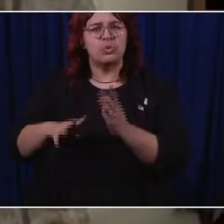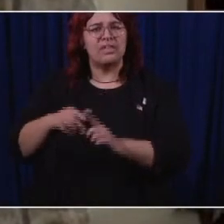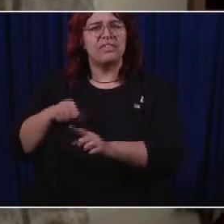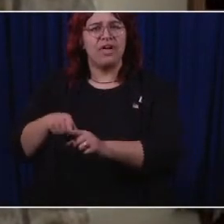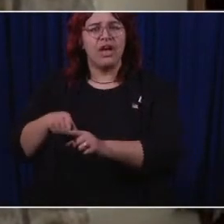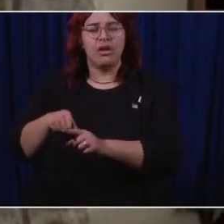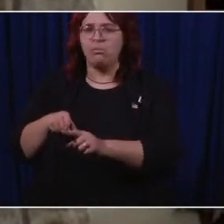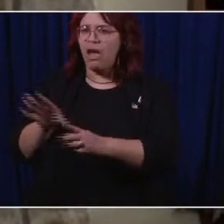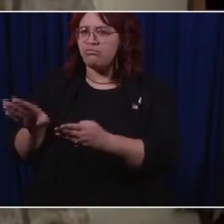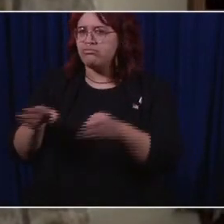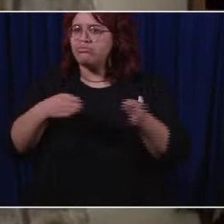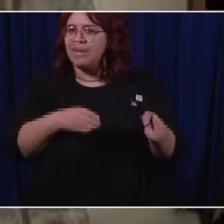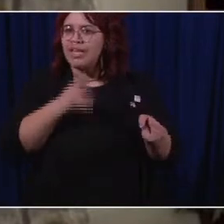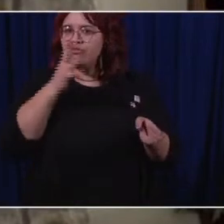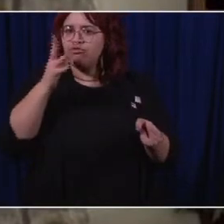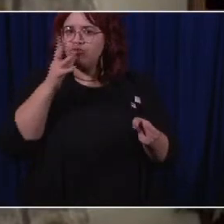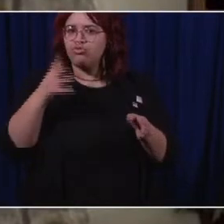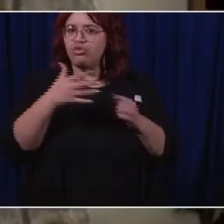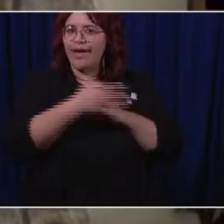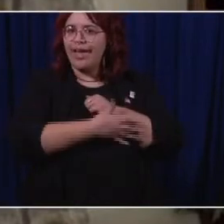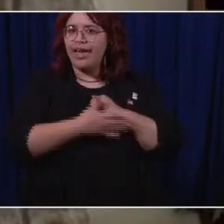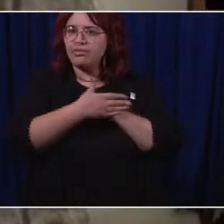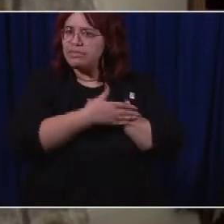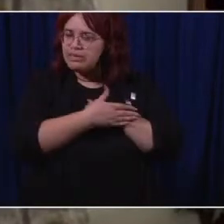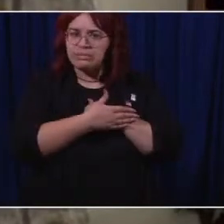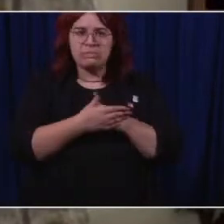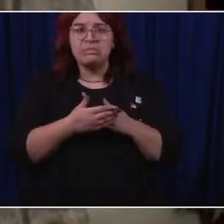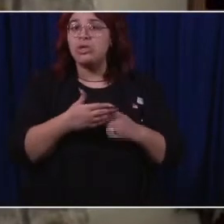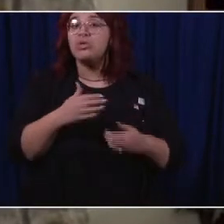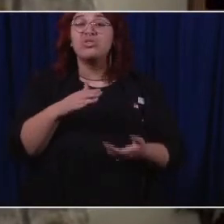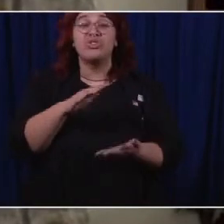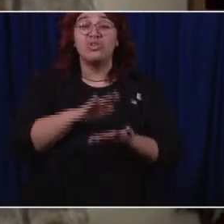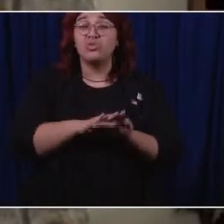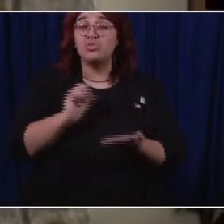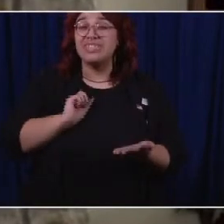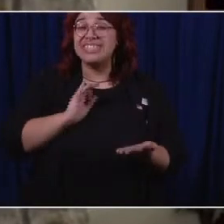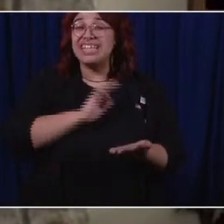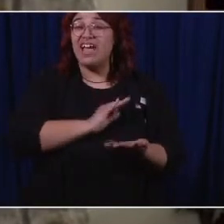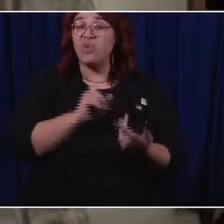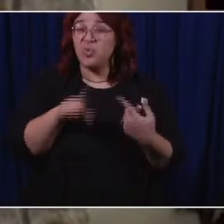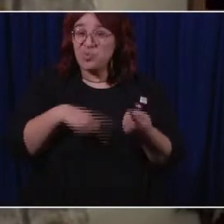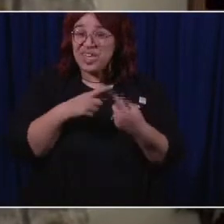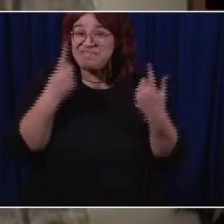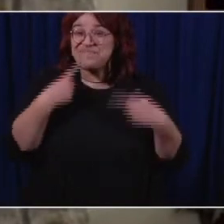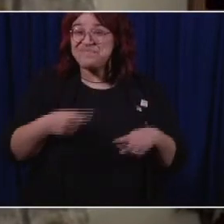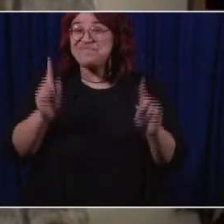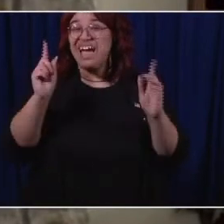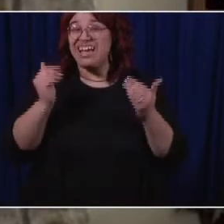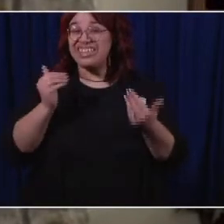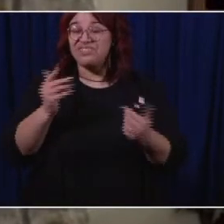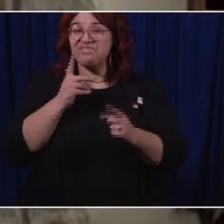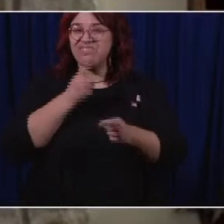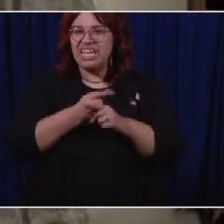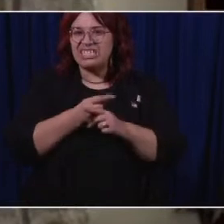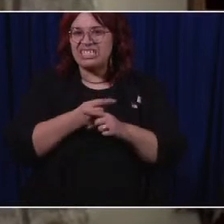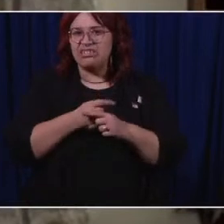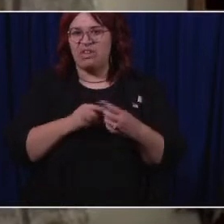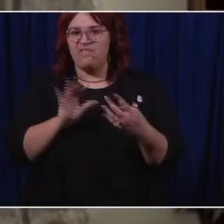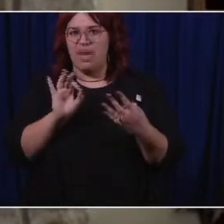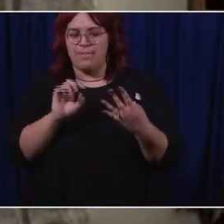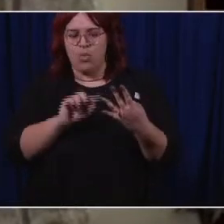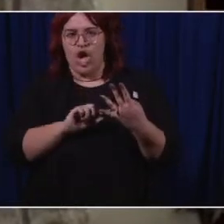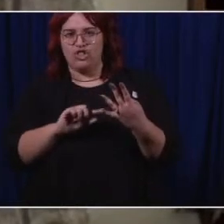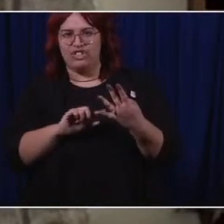school staff will not be getting their first dose of vaccine until late February, like around the third week of February. Are there concerns